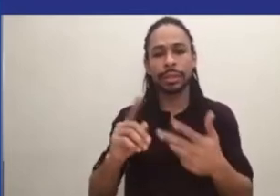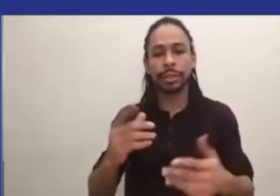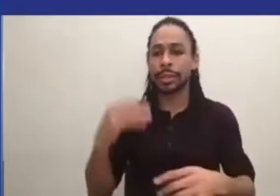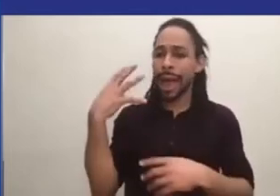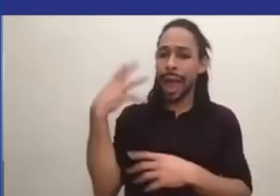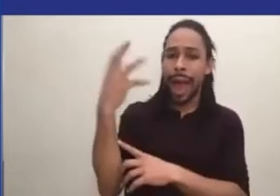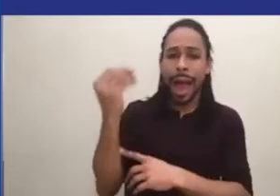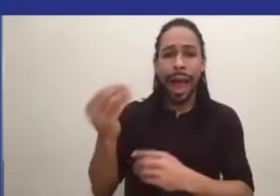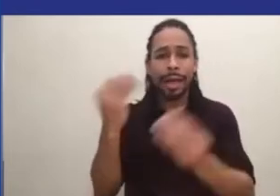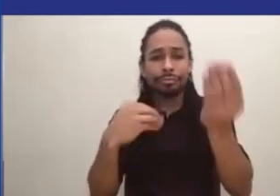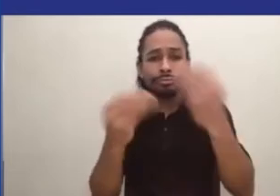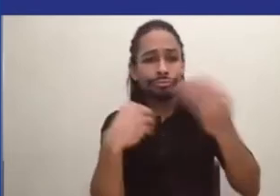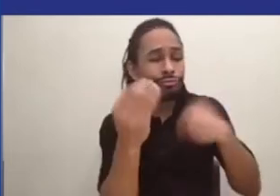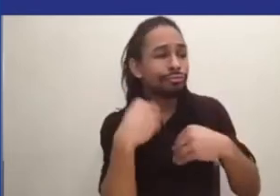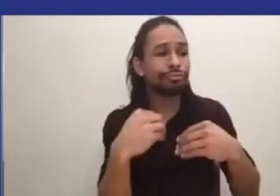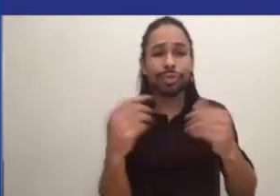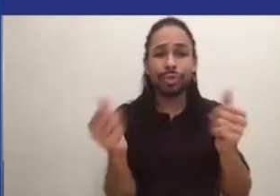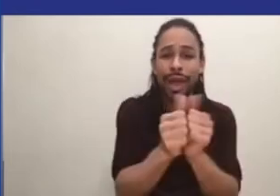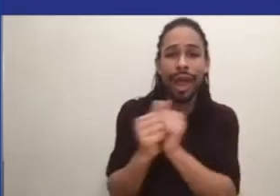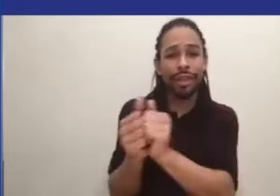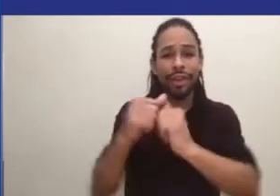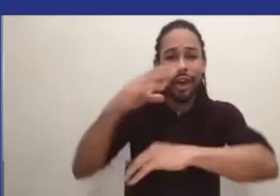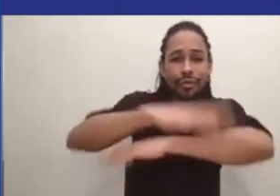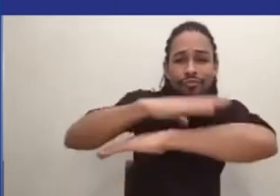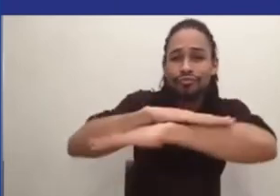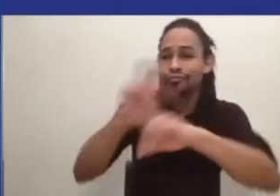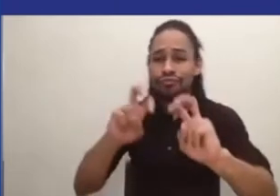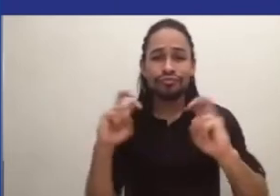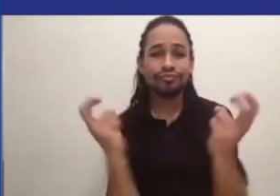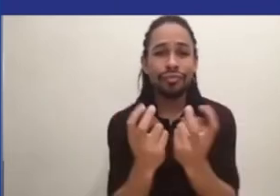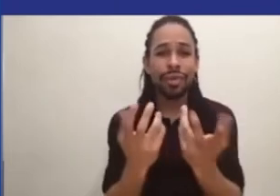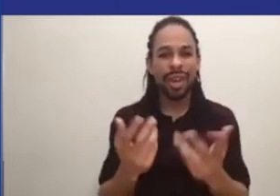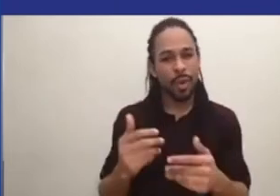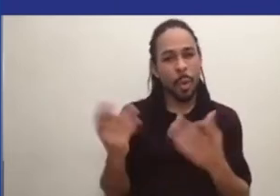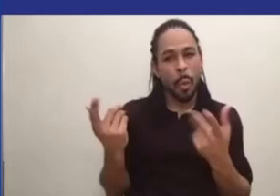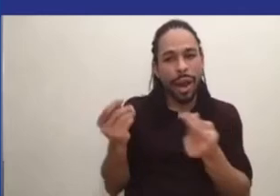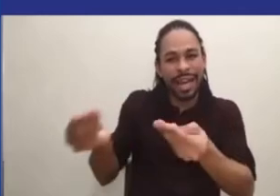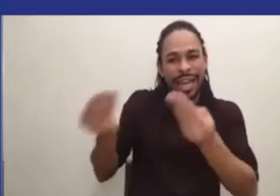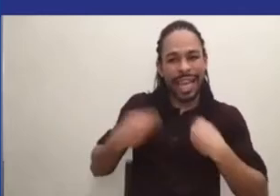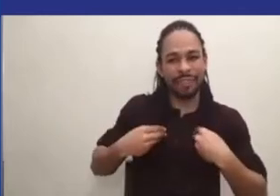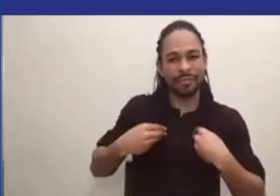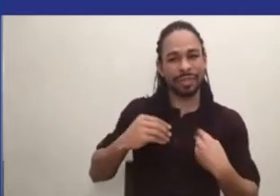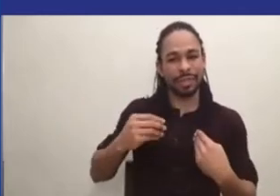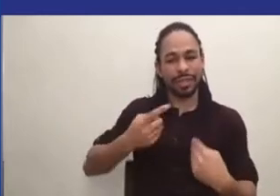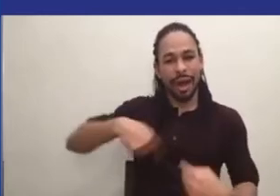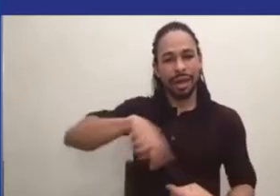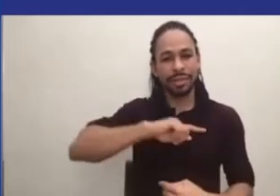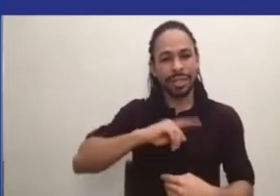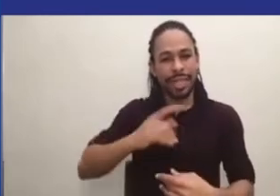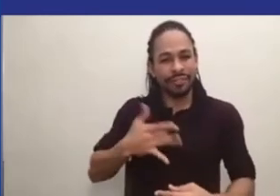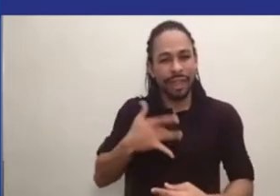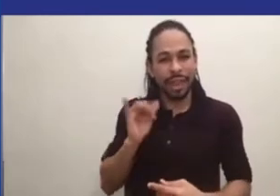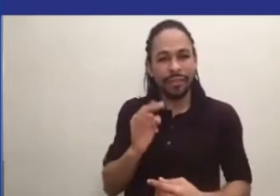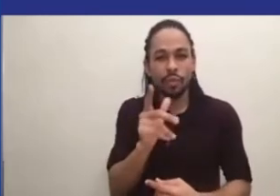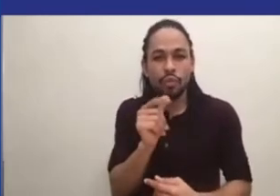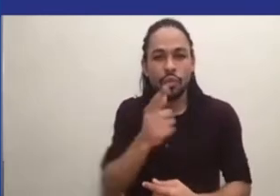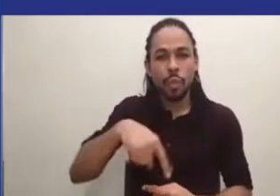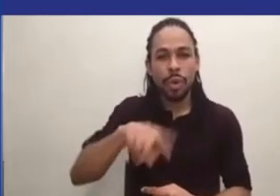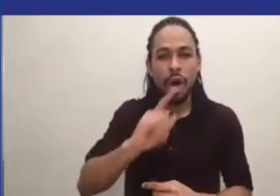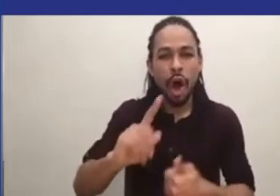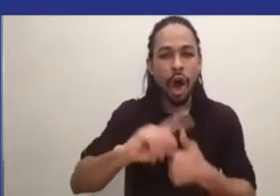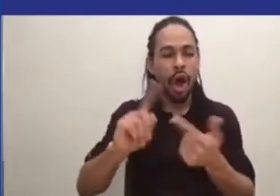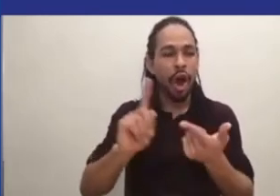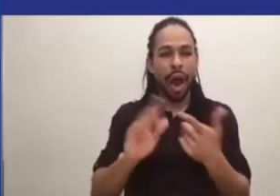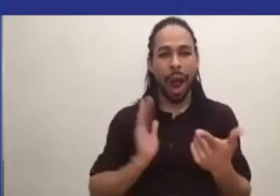things that make our lives rich and give us a sense of who we are, a sense of self-esteem, a sense of community, a sense